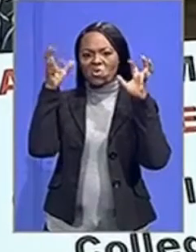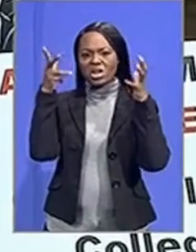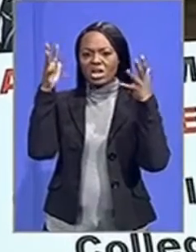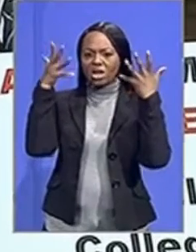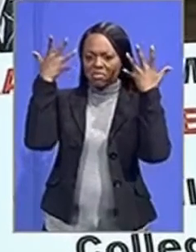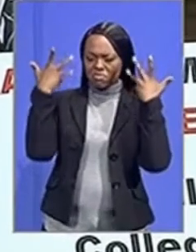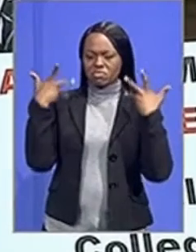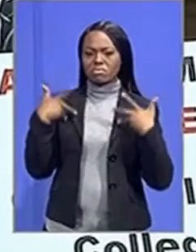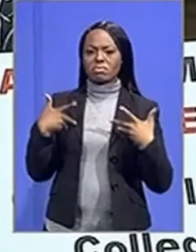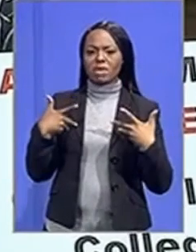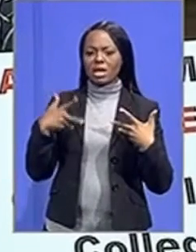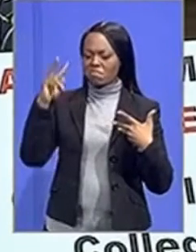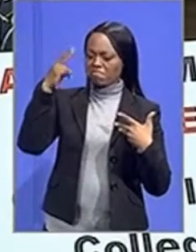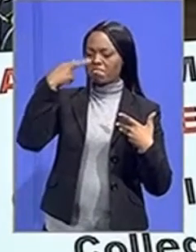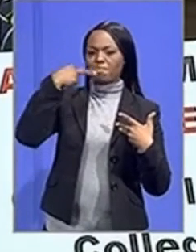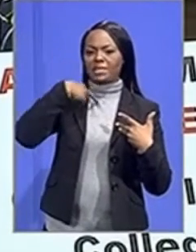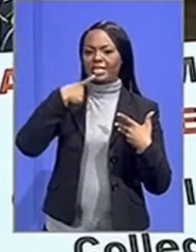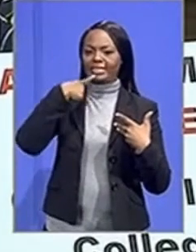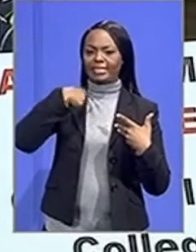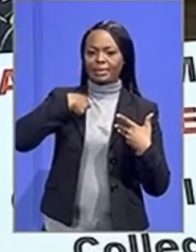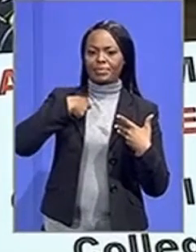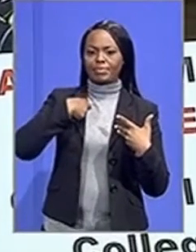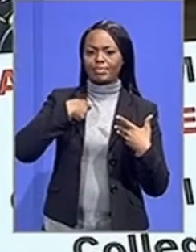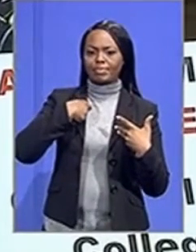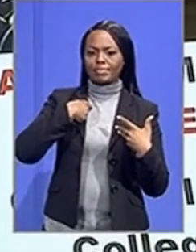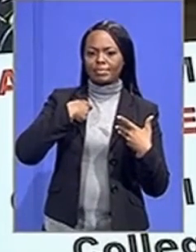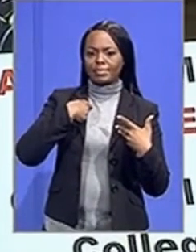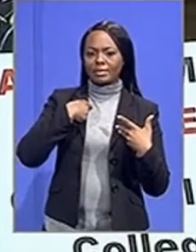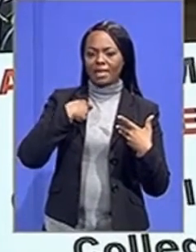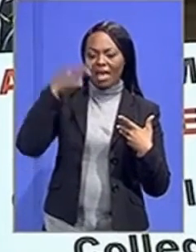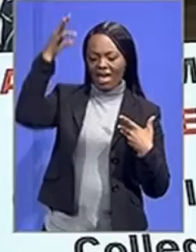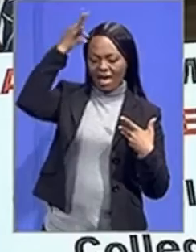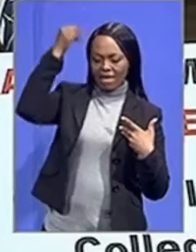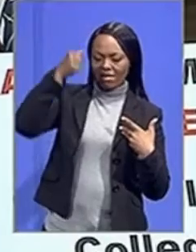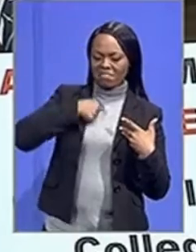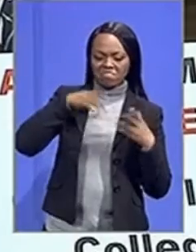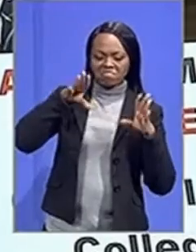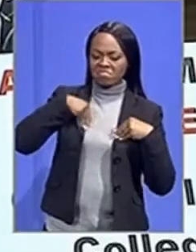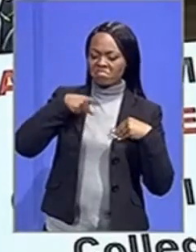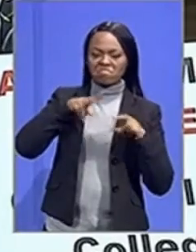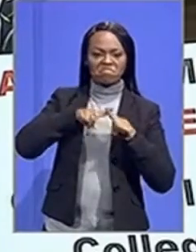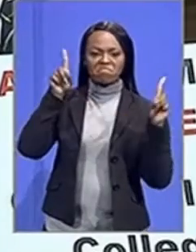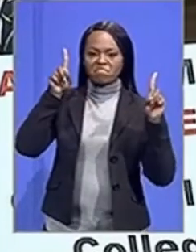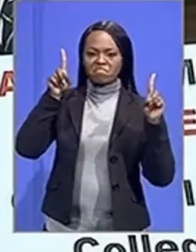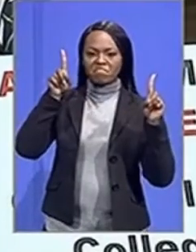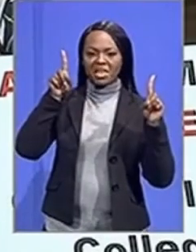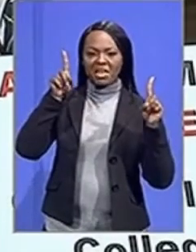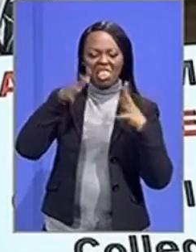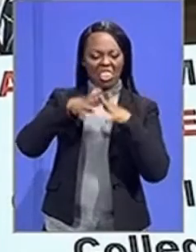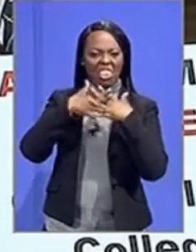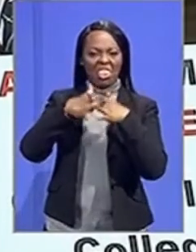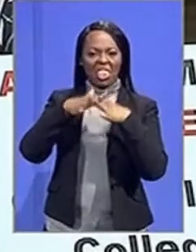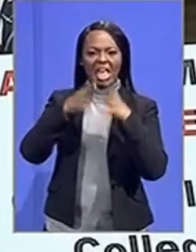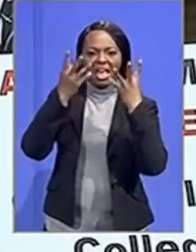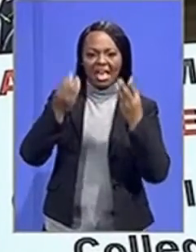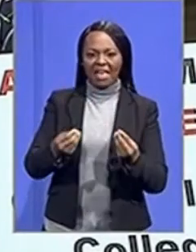whole. And she looked me dead in the eyes and said, "Your hair is unpresentable, it is messy, and